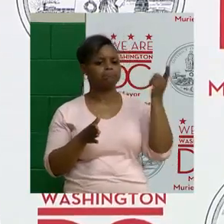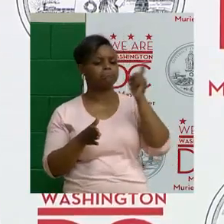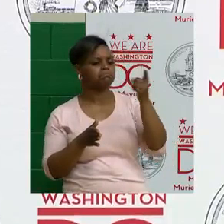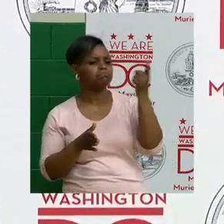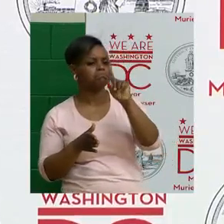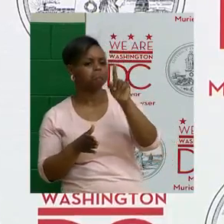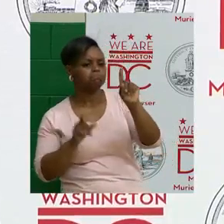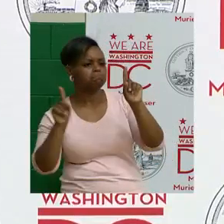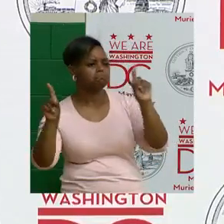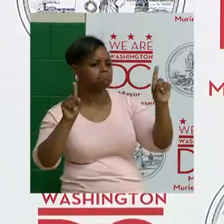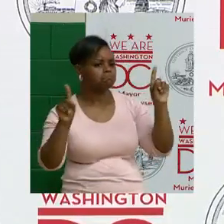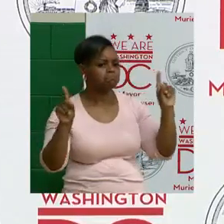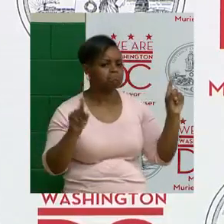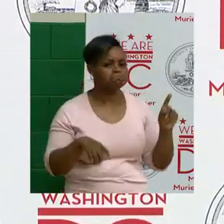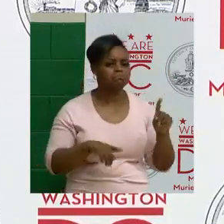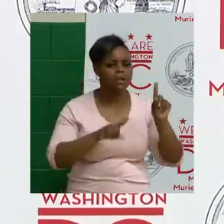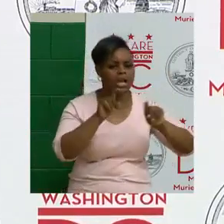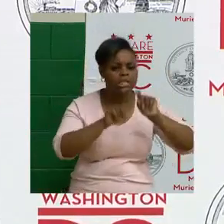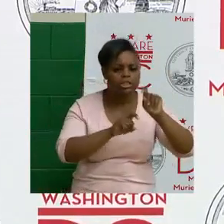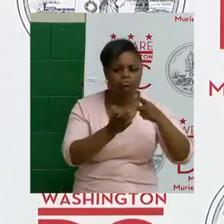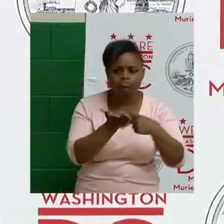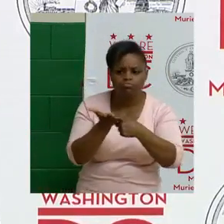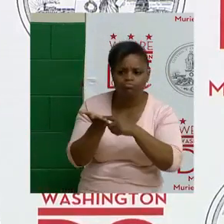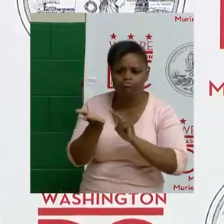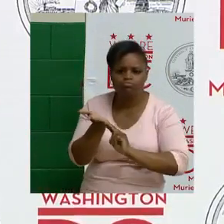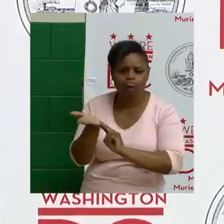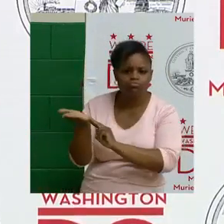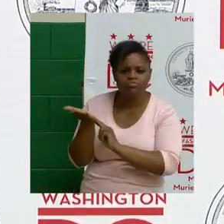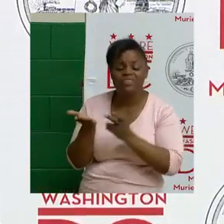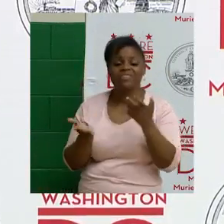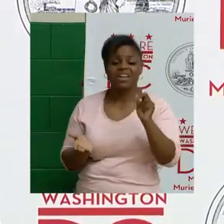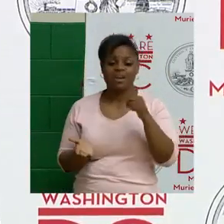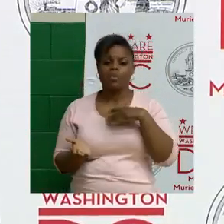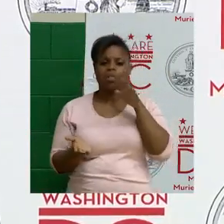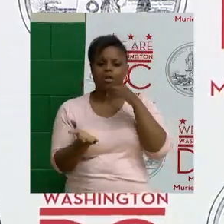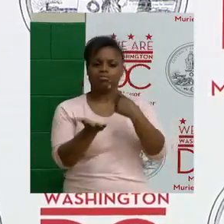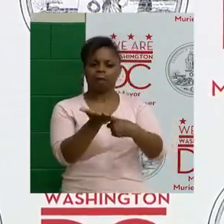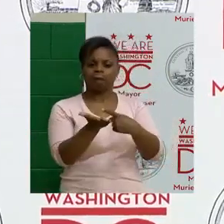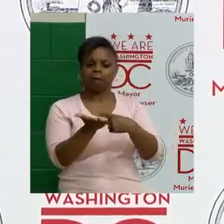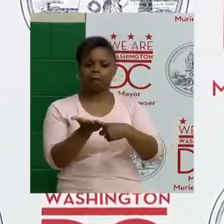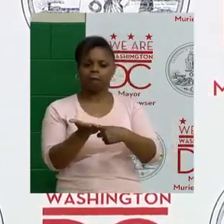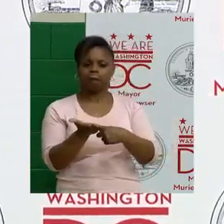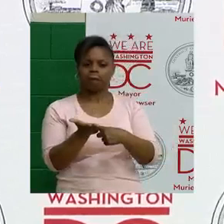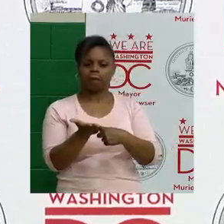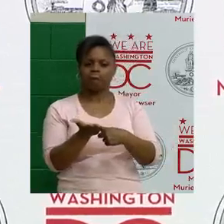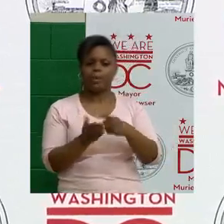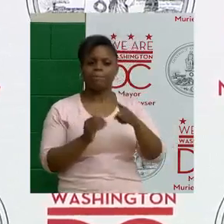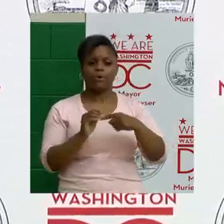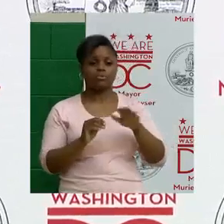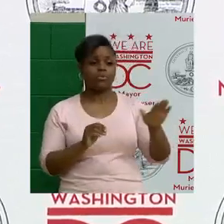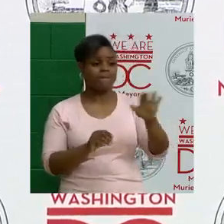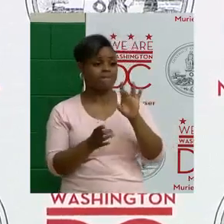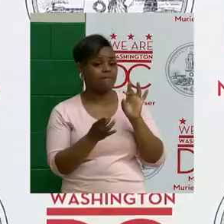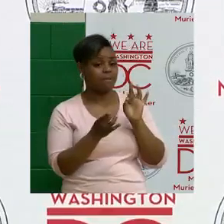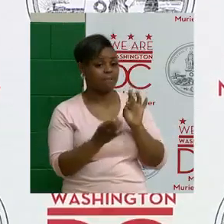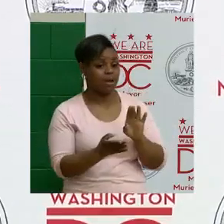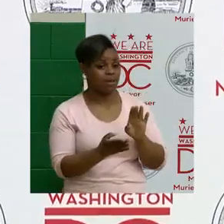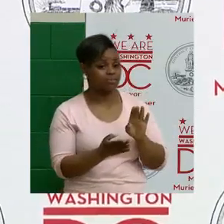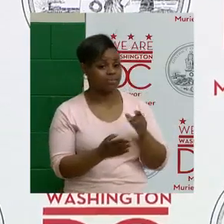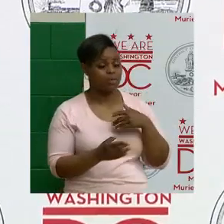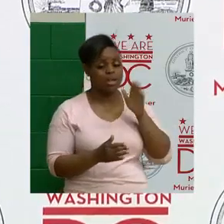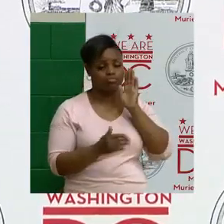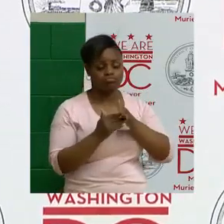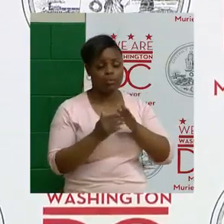to ask questions. And then I will also hear your feedback at the end. I wanted